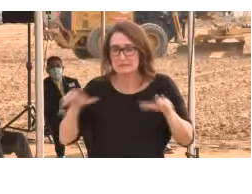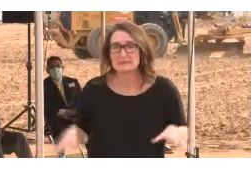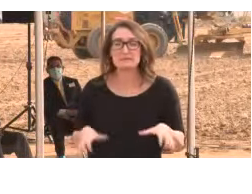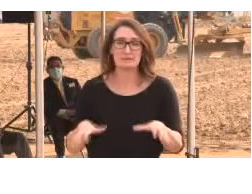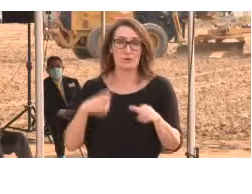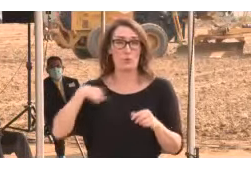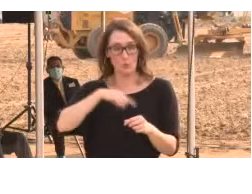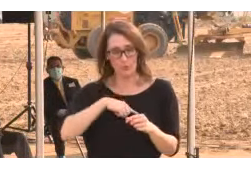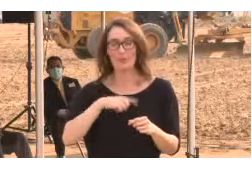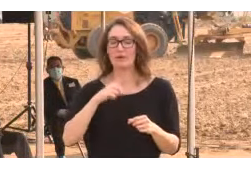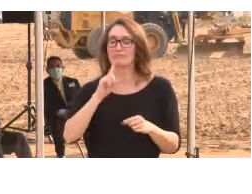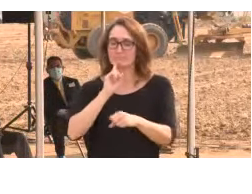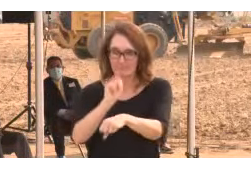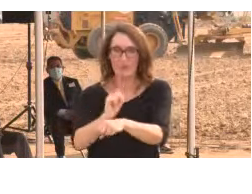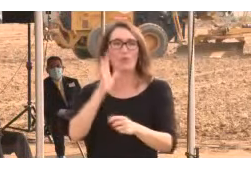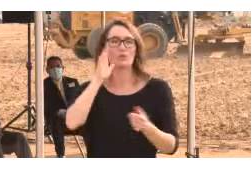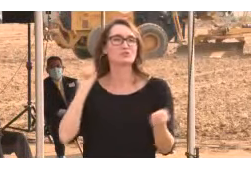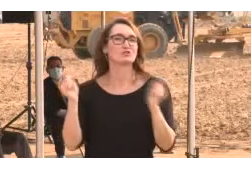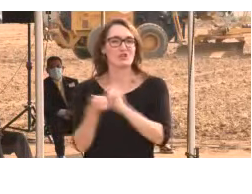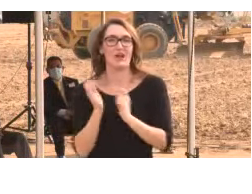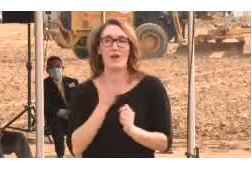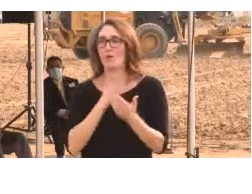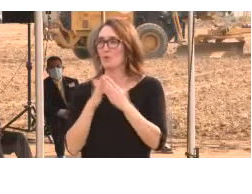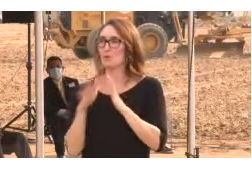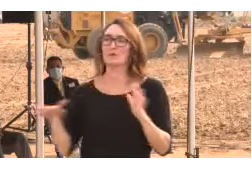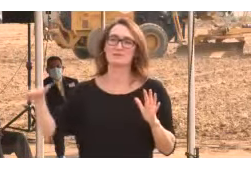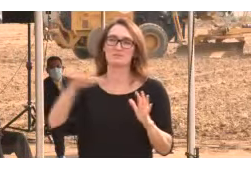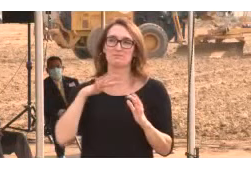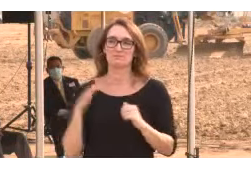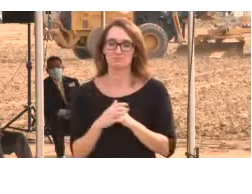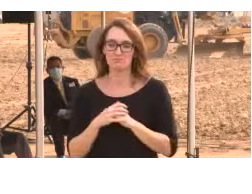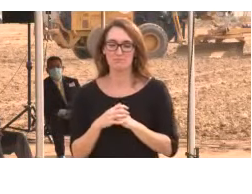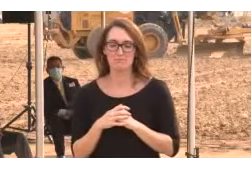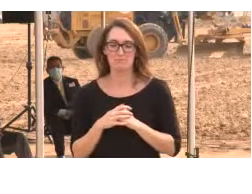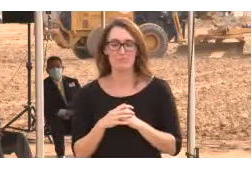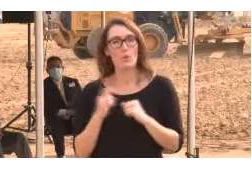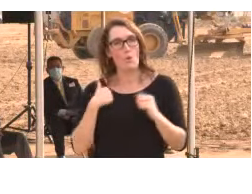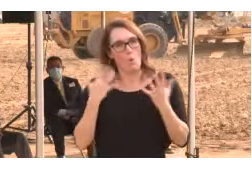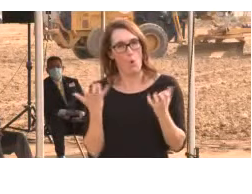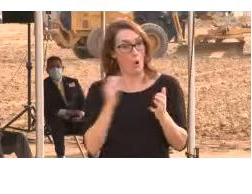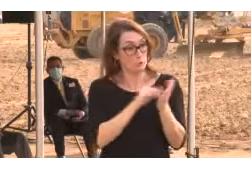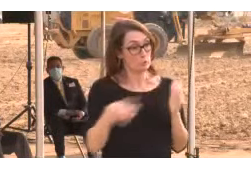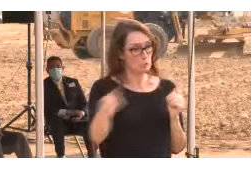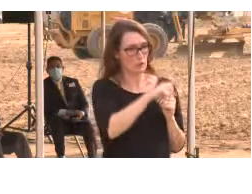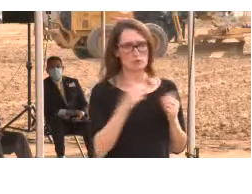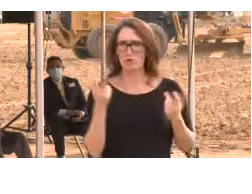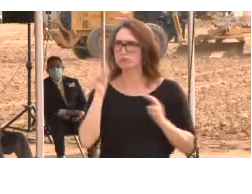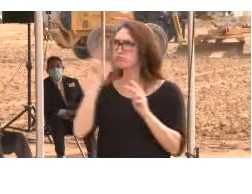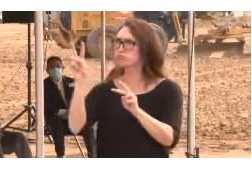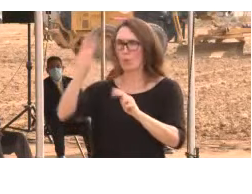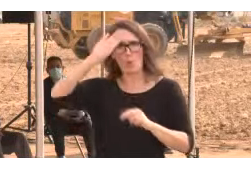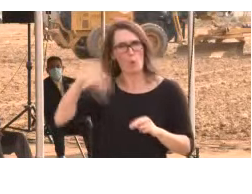are truly changing our community to be a college-going community.